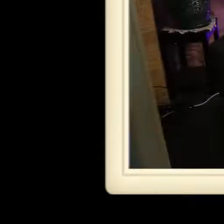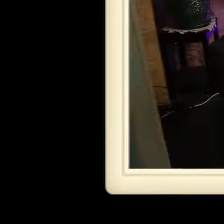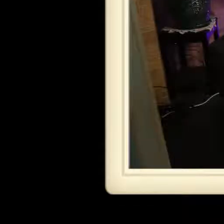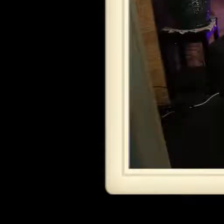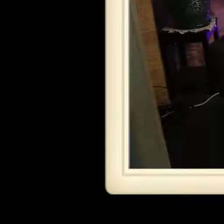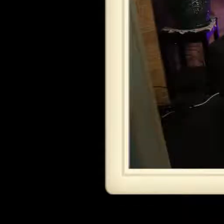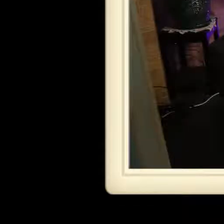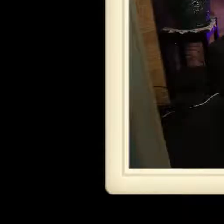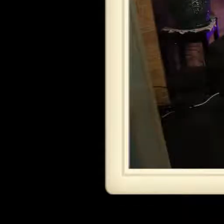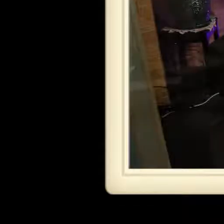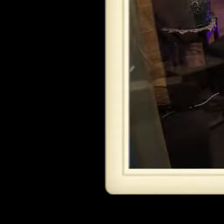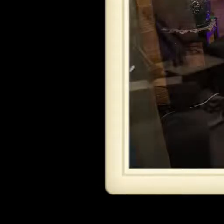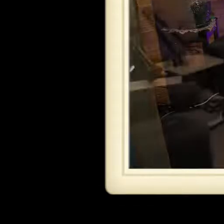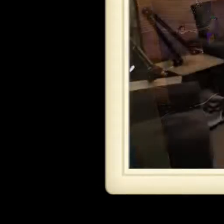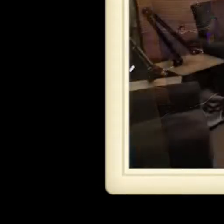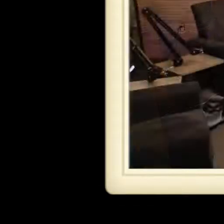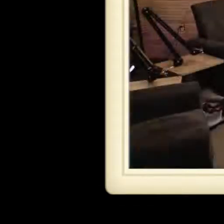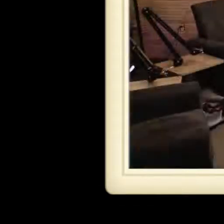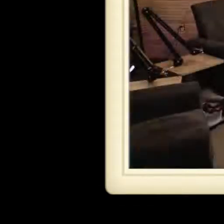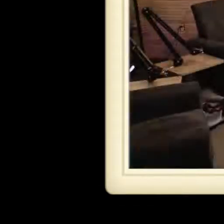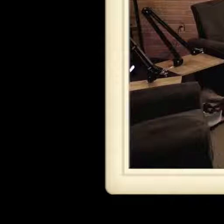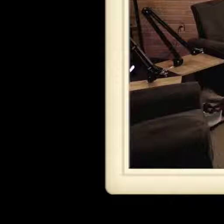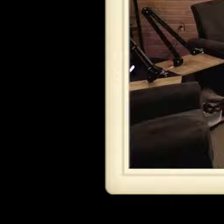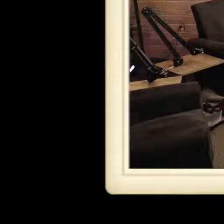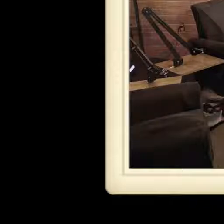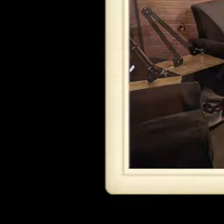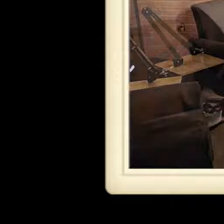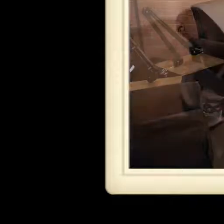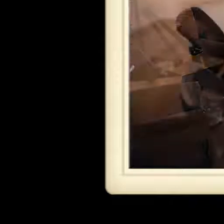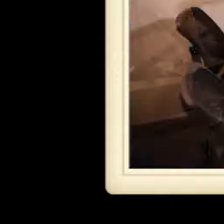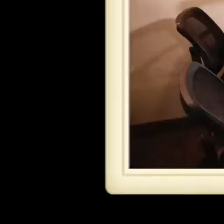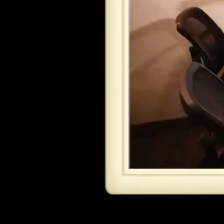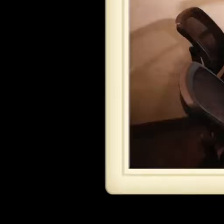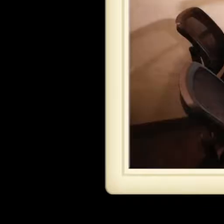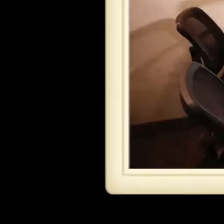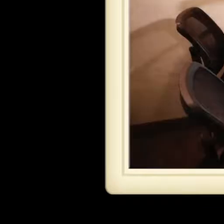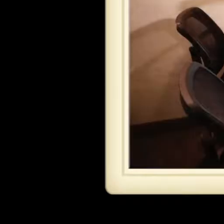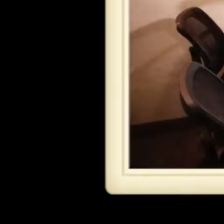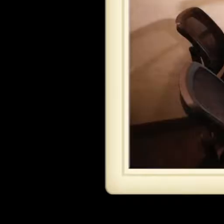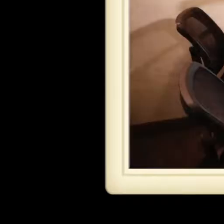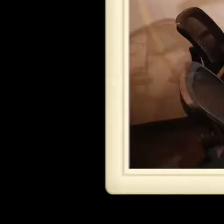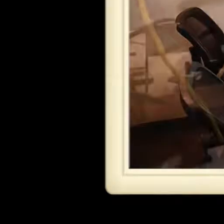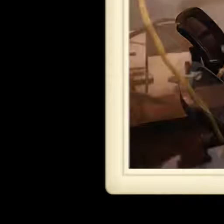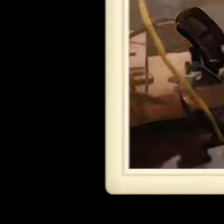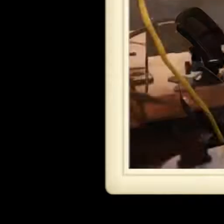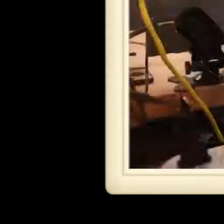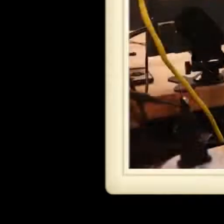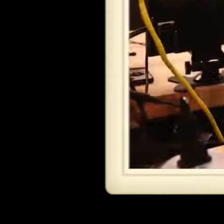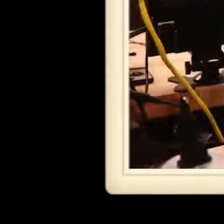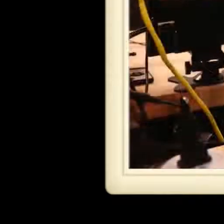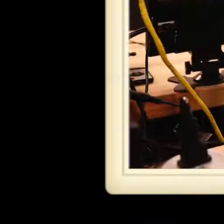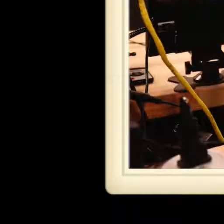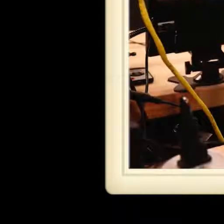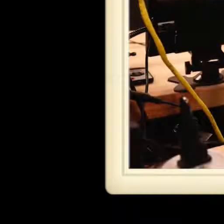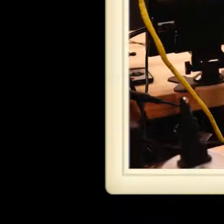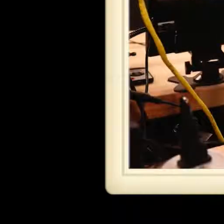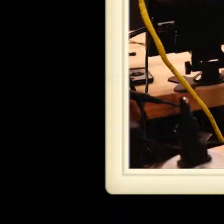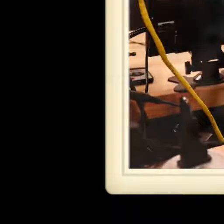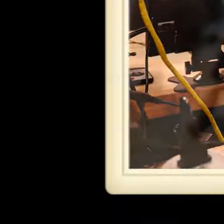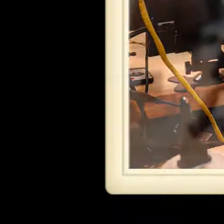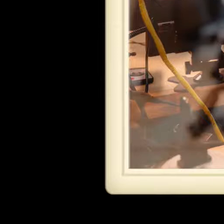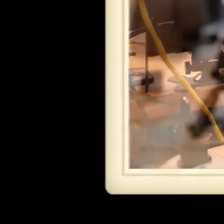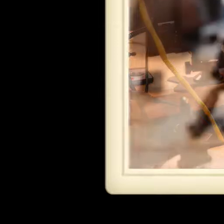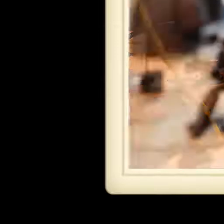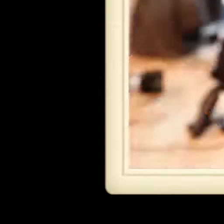Today's live stream event was produced at RockVox Recording and Production in Bushnell's Basin, Rochester's first purpose-built podcast and live